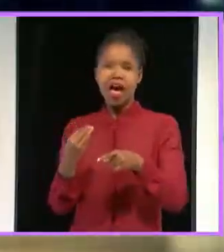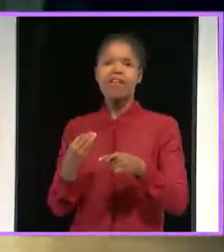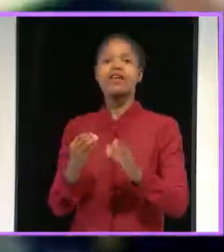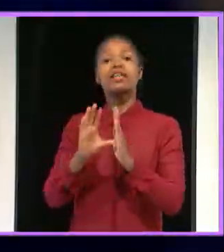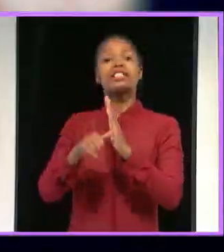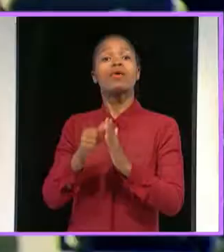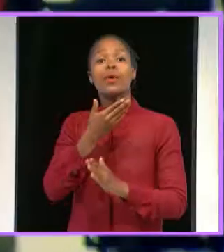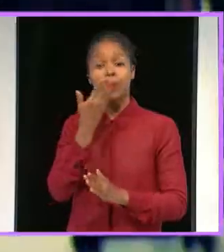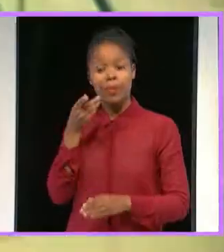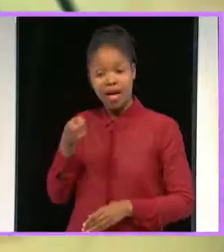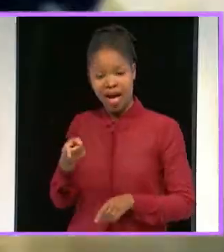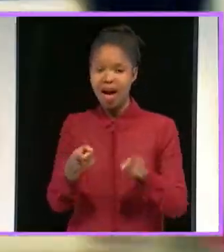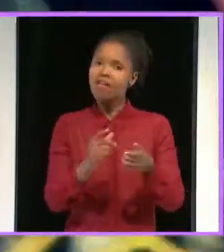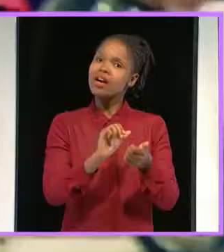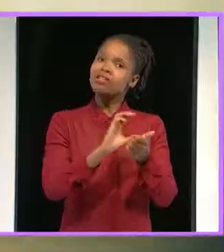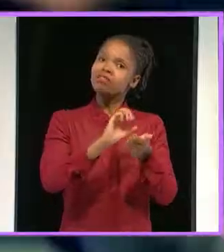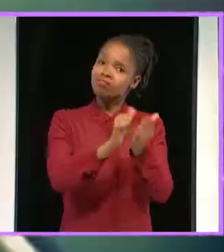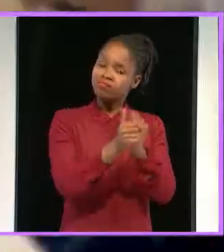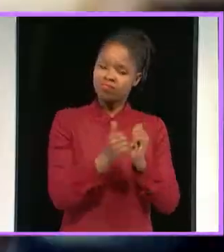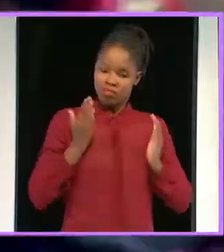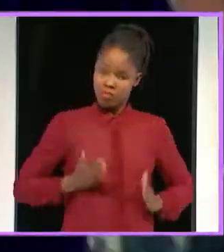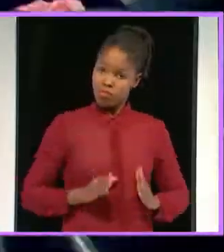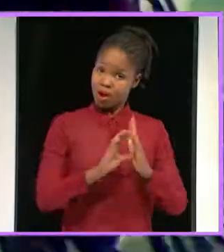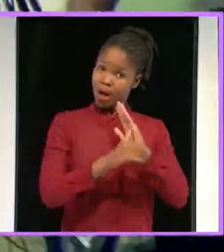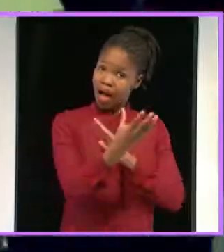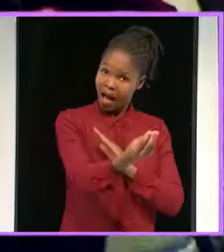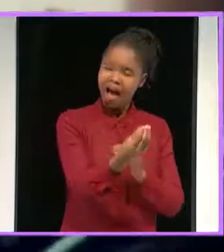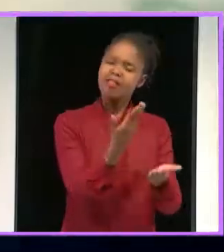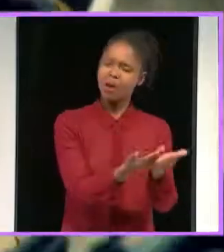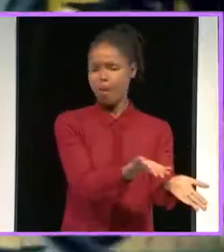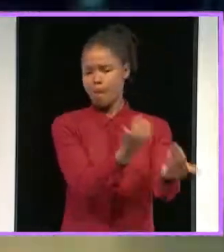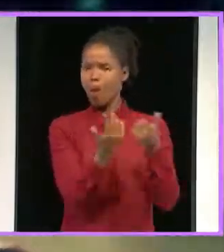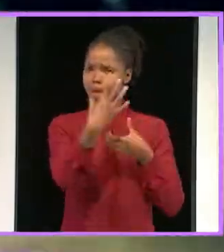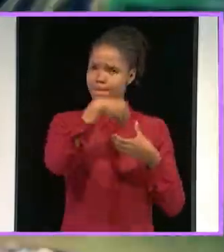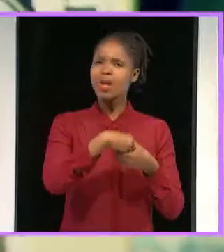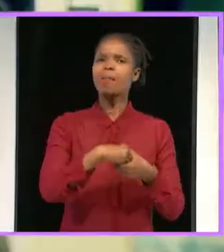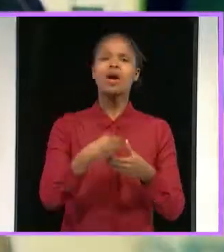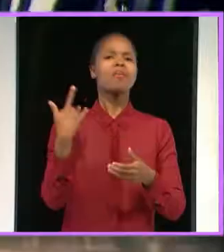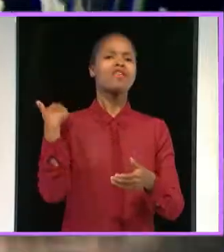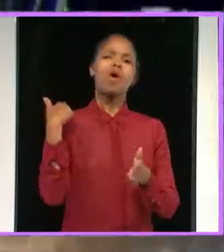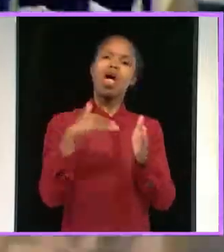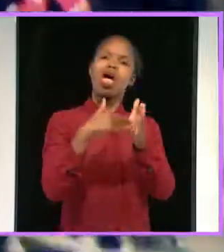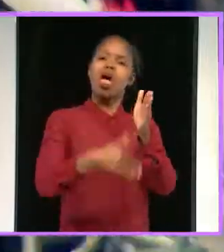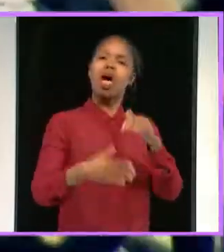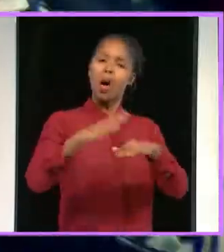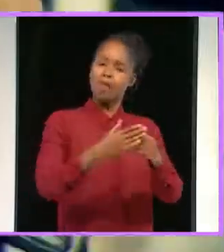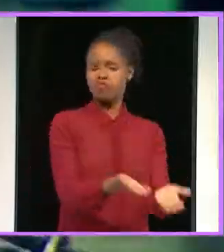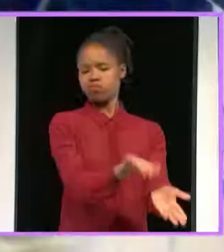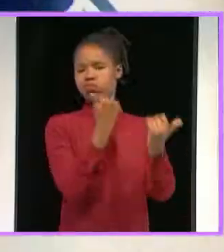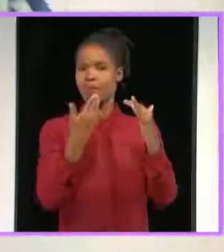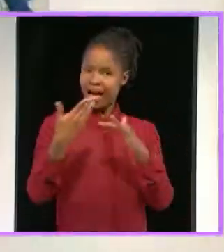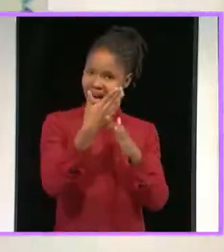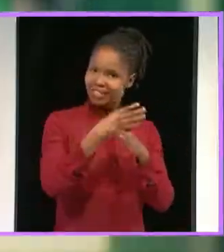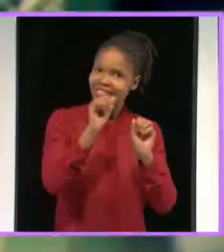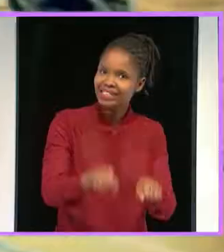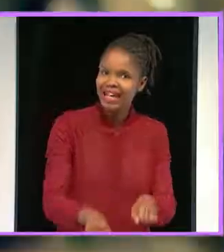want those people that are found ineligible to play wheelchair rugby to come and play wheelchair rugby league.